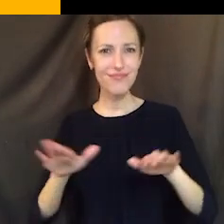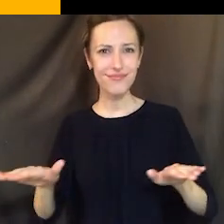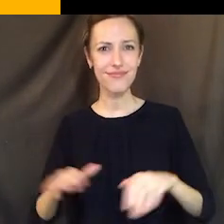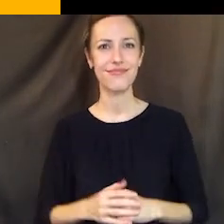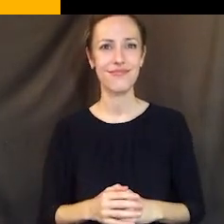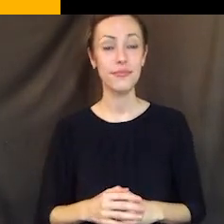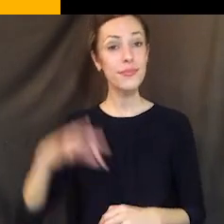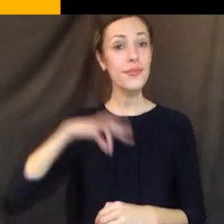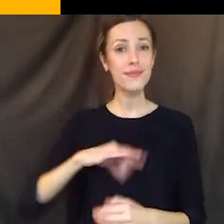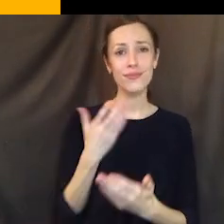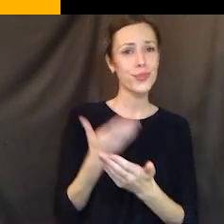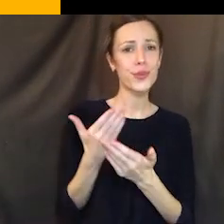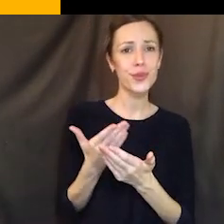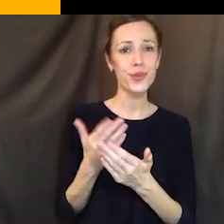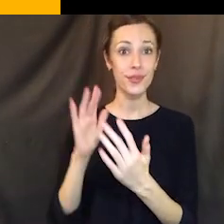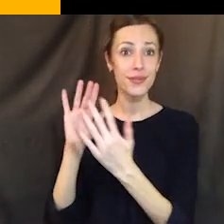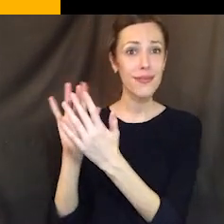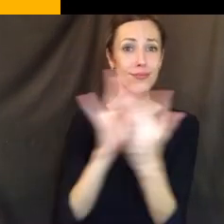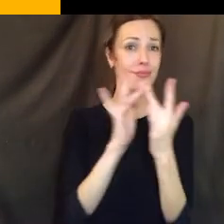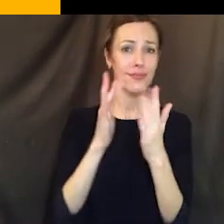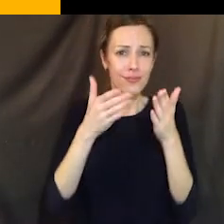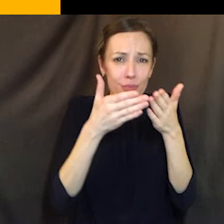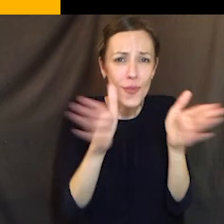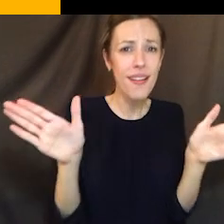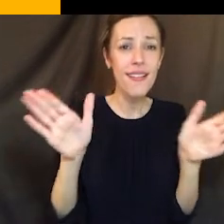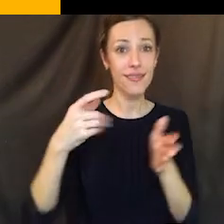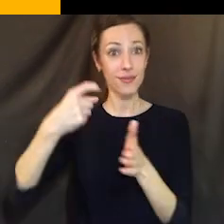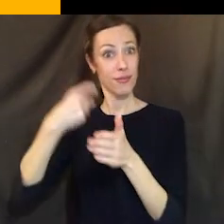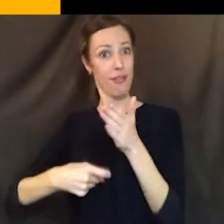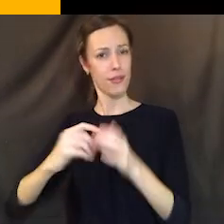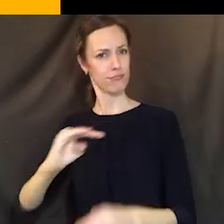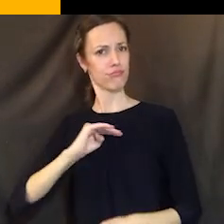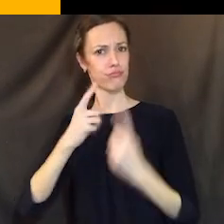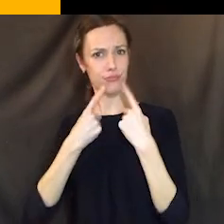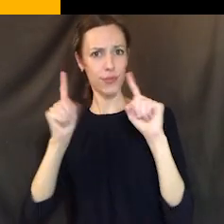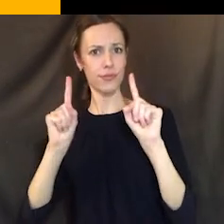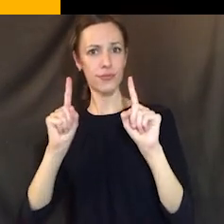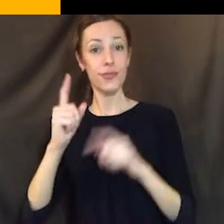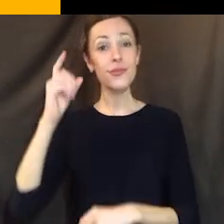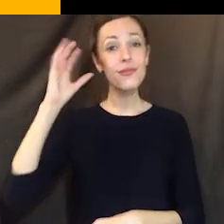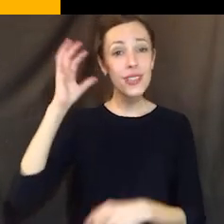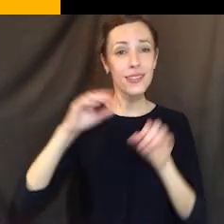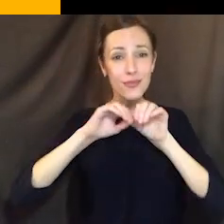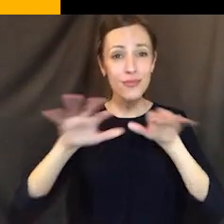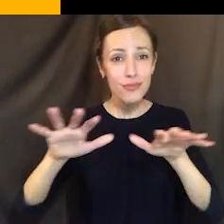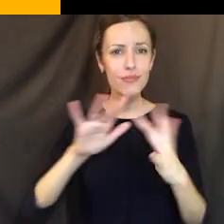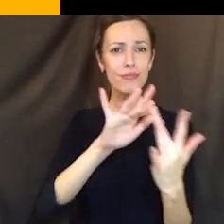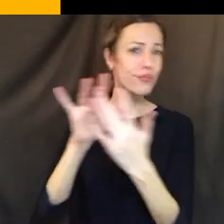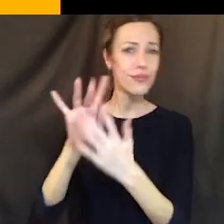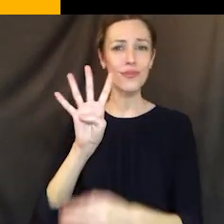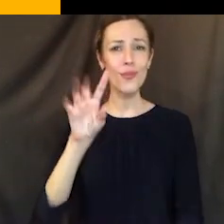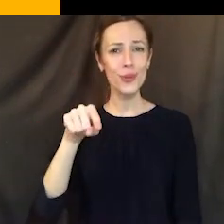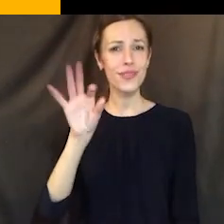and cost-effective outreach. A broadcast reaches 4.9 million people at a cost of $260 and reaches